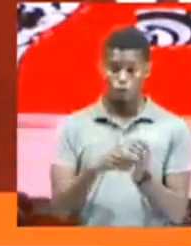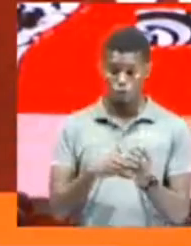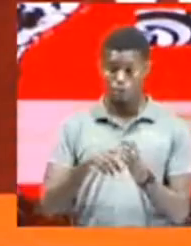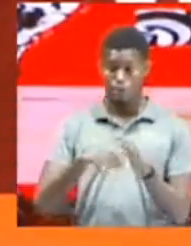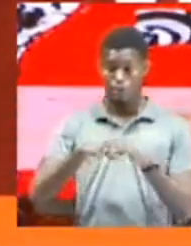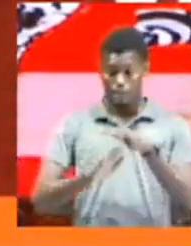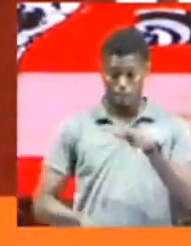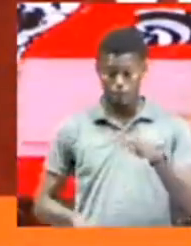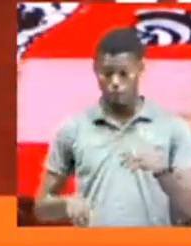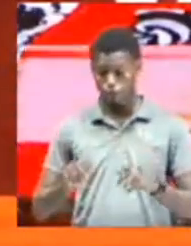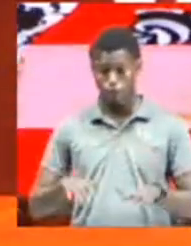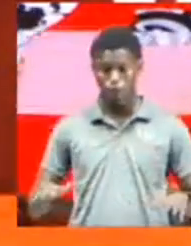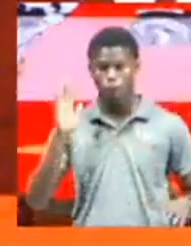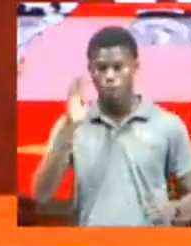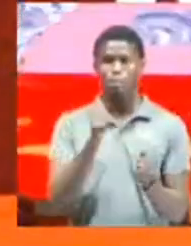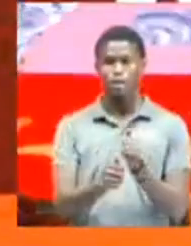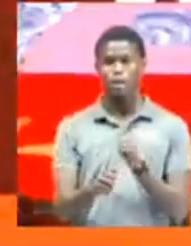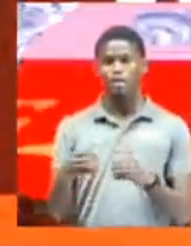We cannot afford that.